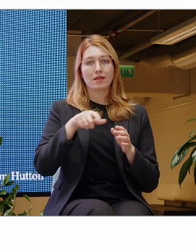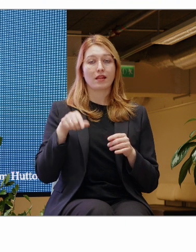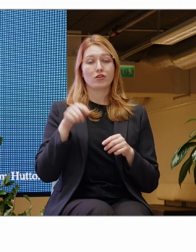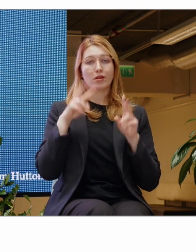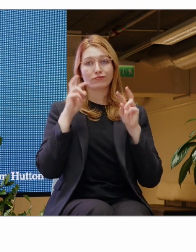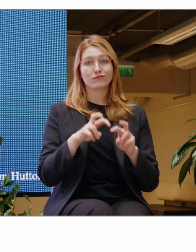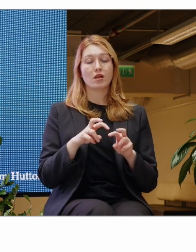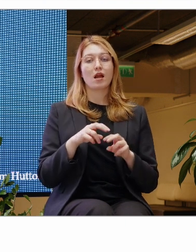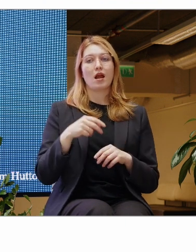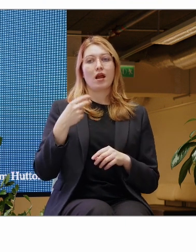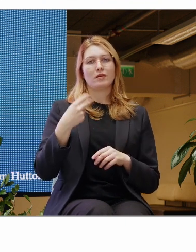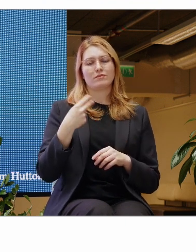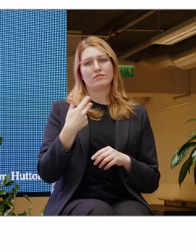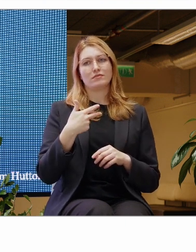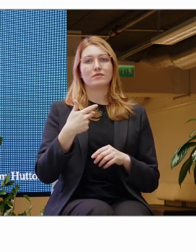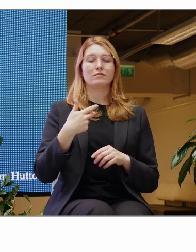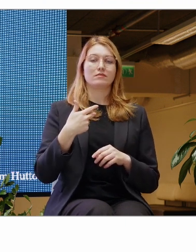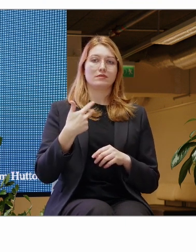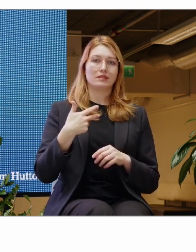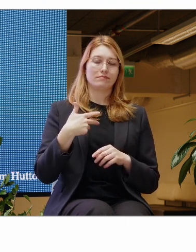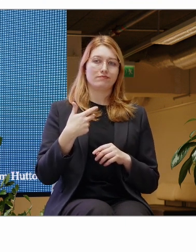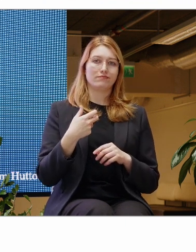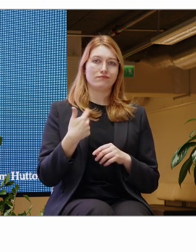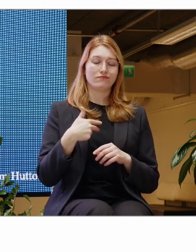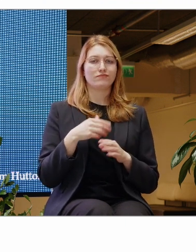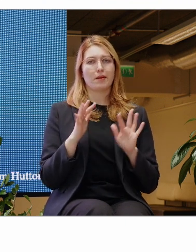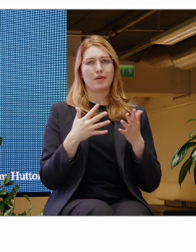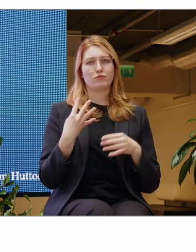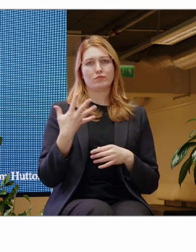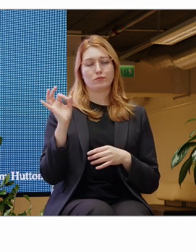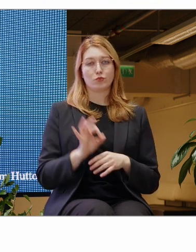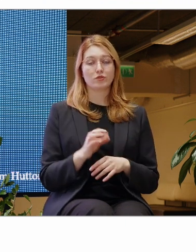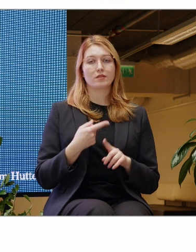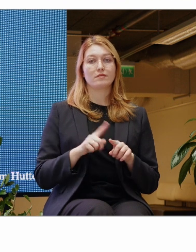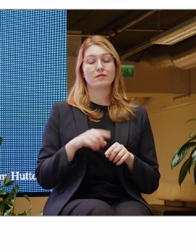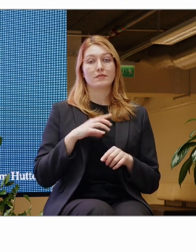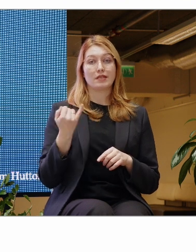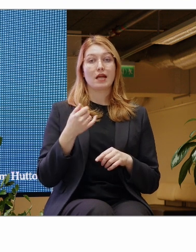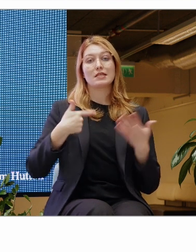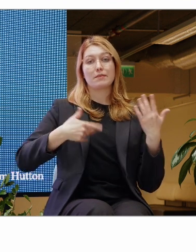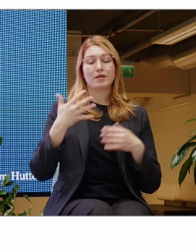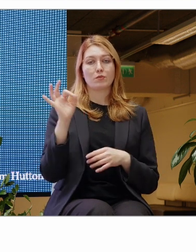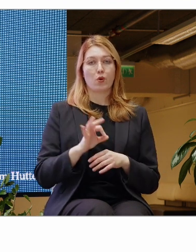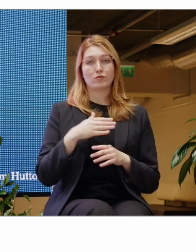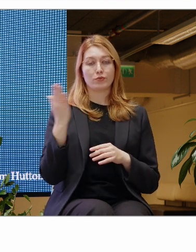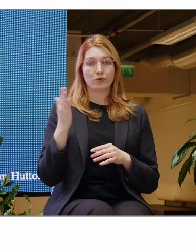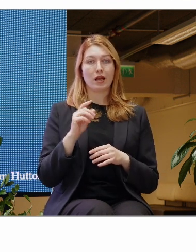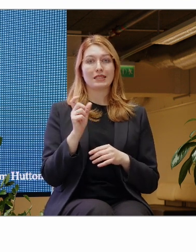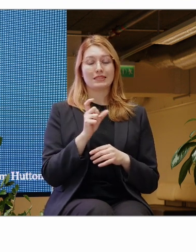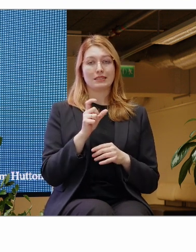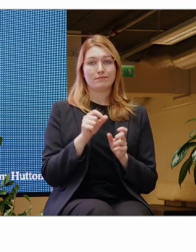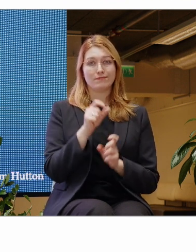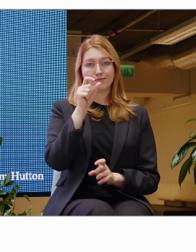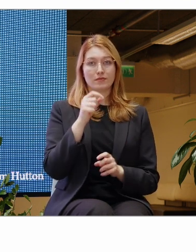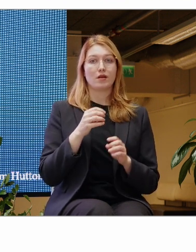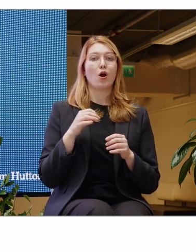went up between 13 and 75%. What was really interesting, though, is the 75% uplift, the blue is before,